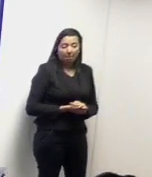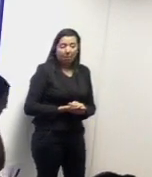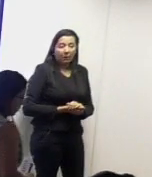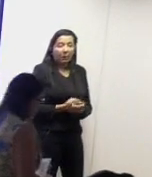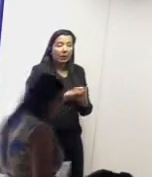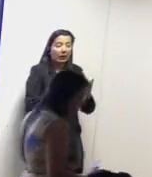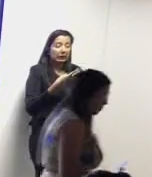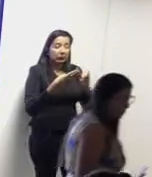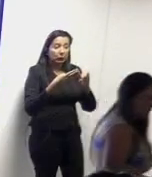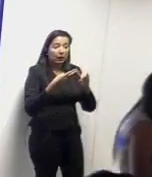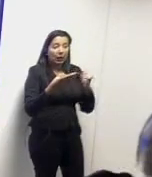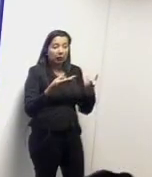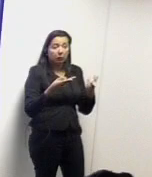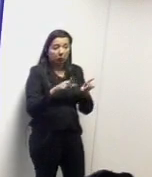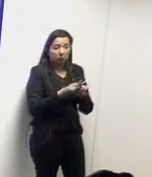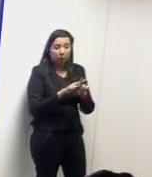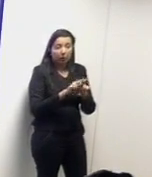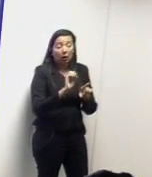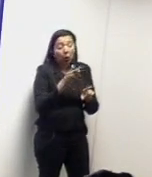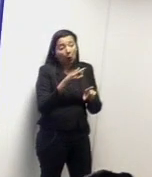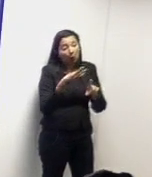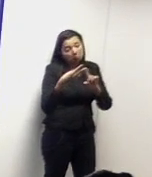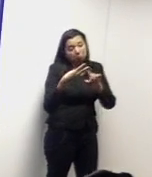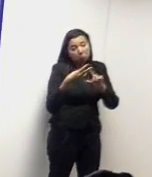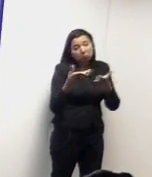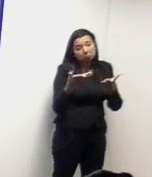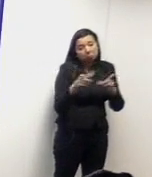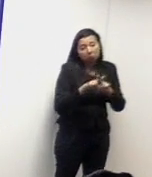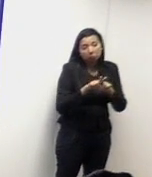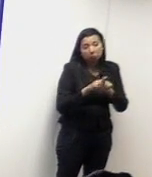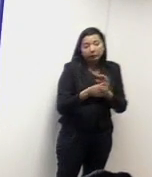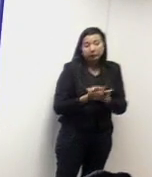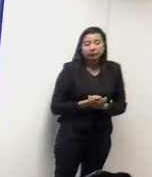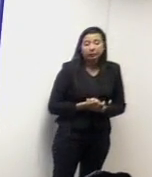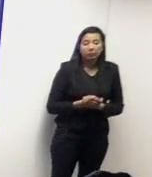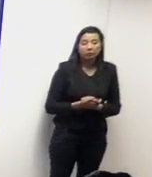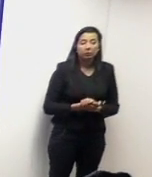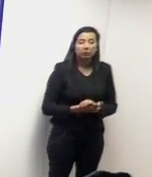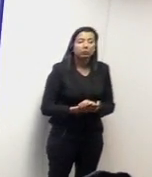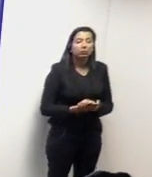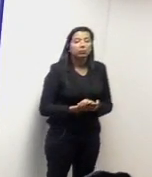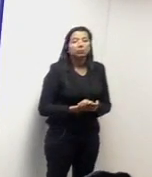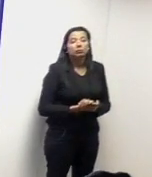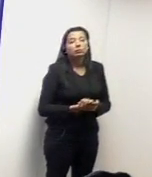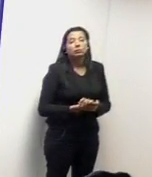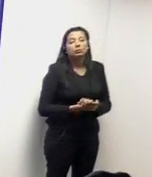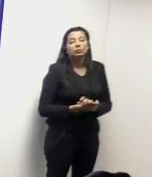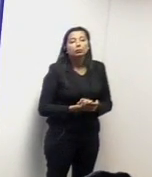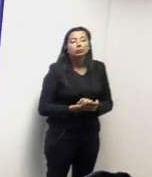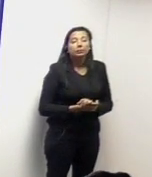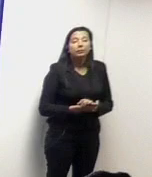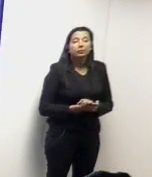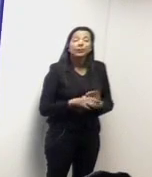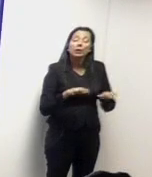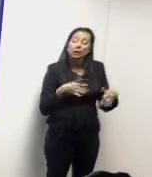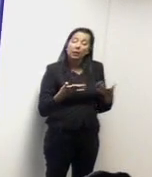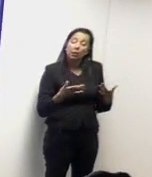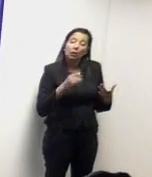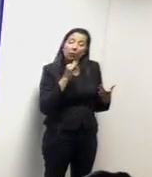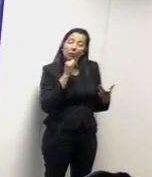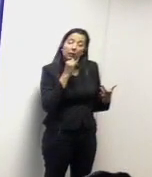secondarily related and tertiarily related. So here's an example. We're looking at